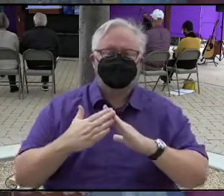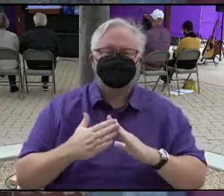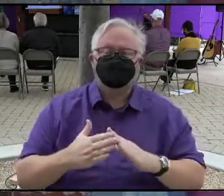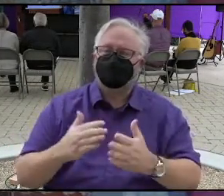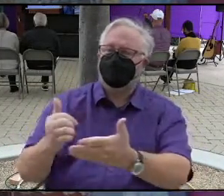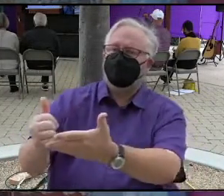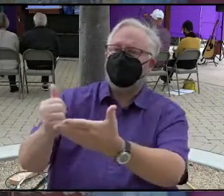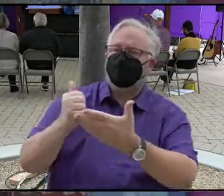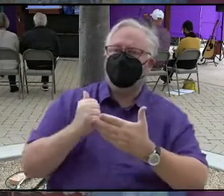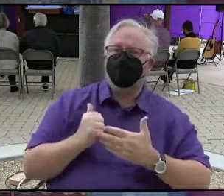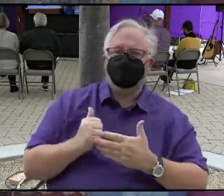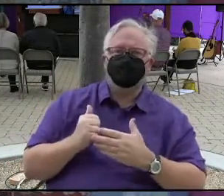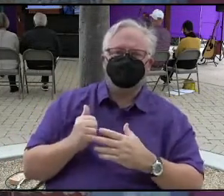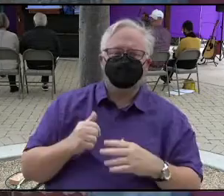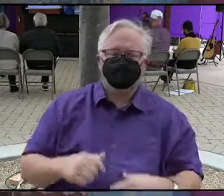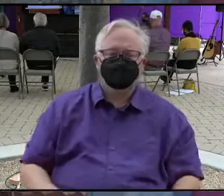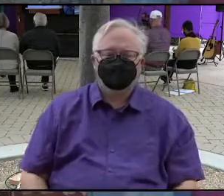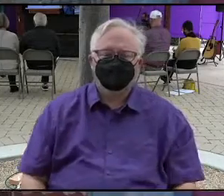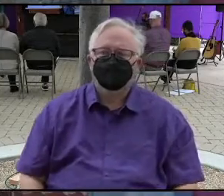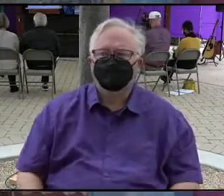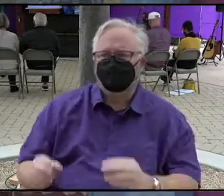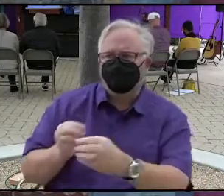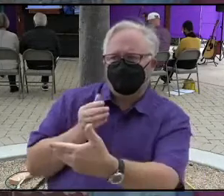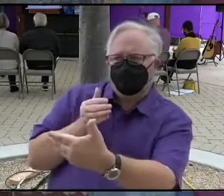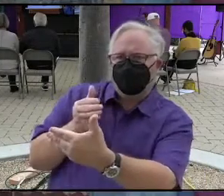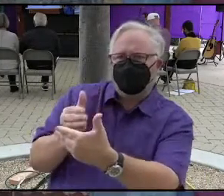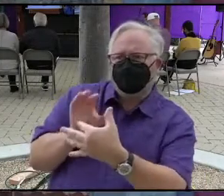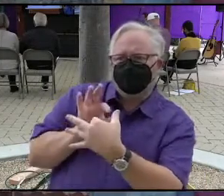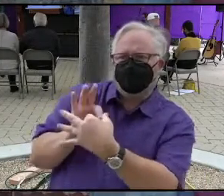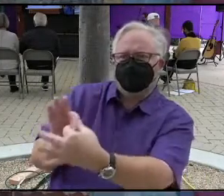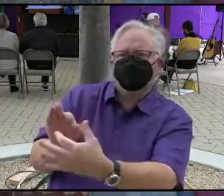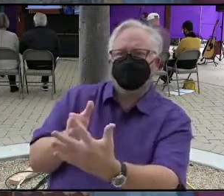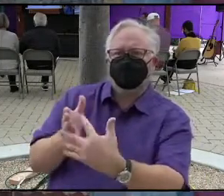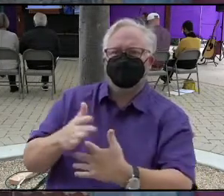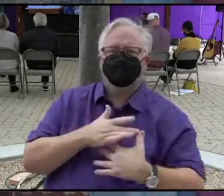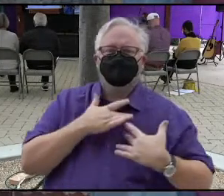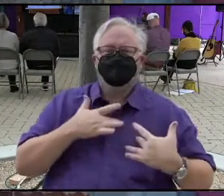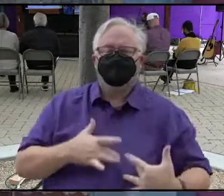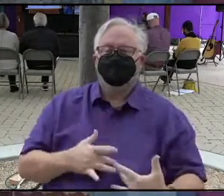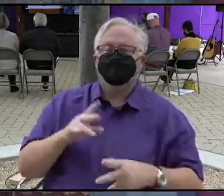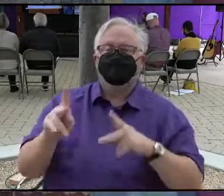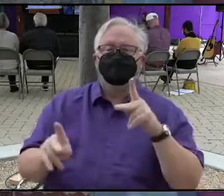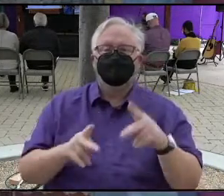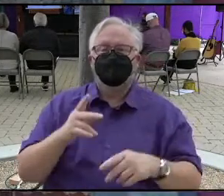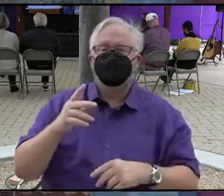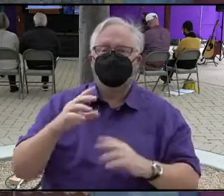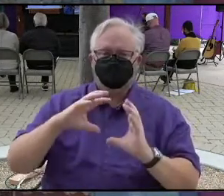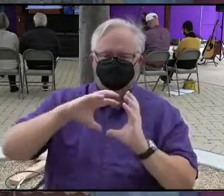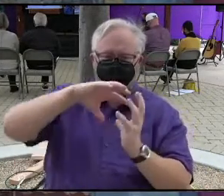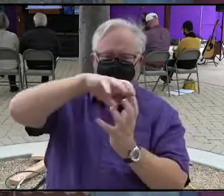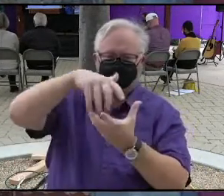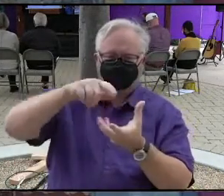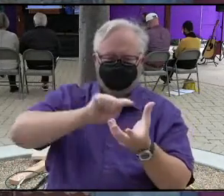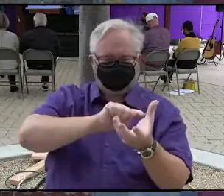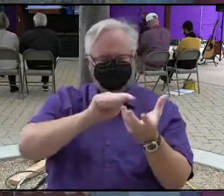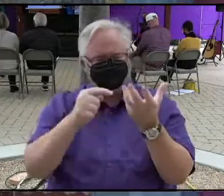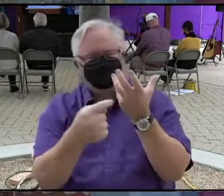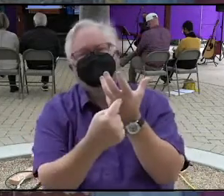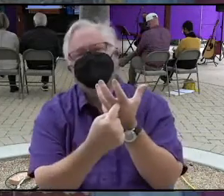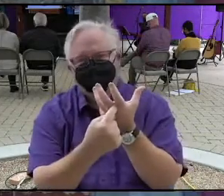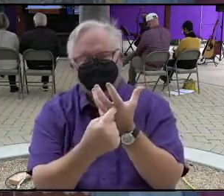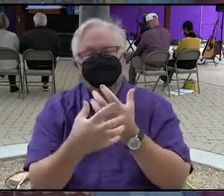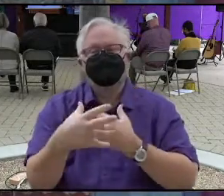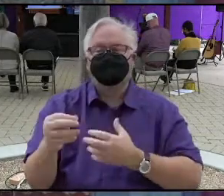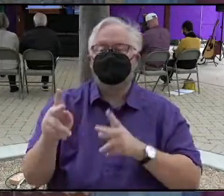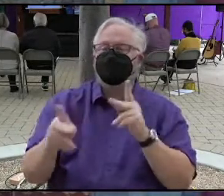Help us draw near to them in our hearts, those who are half a world away from us and those who